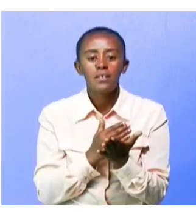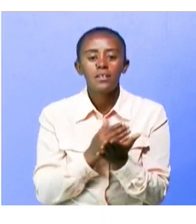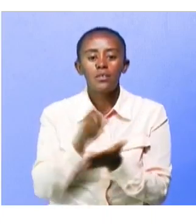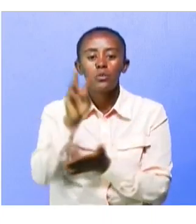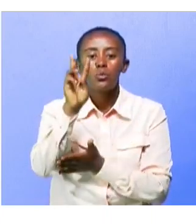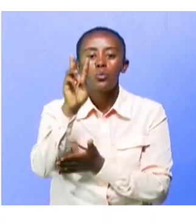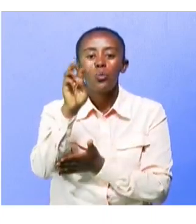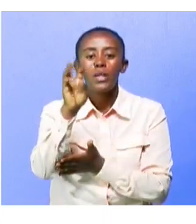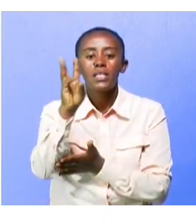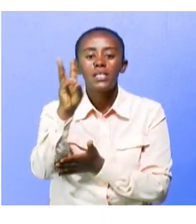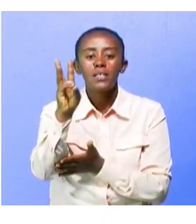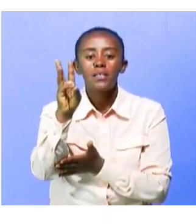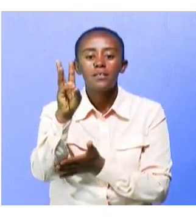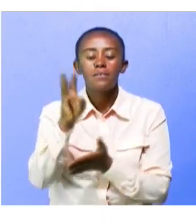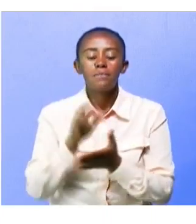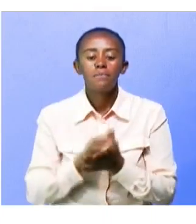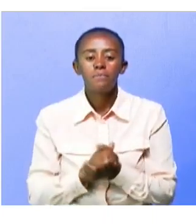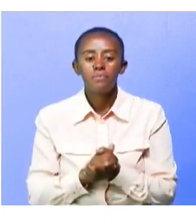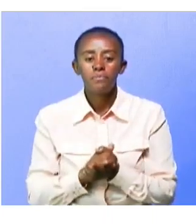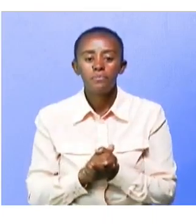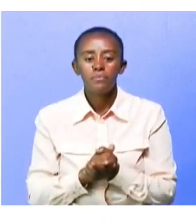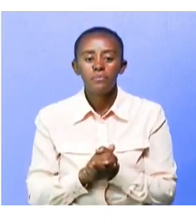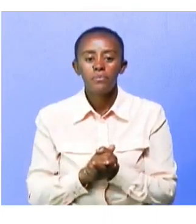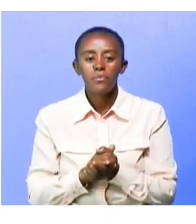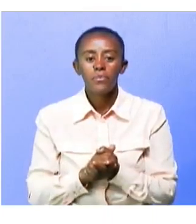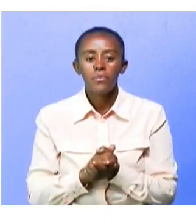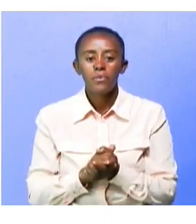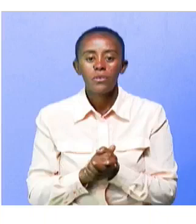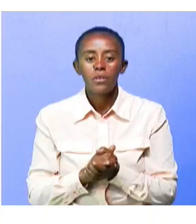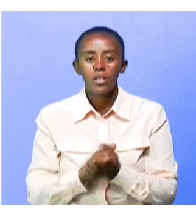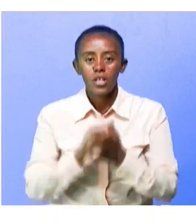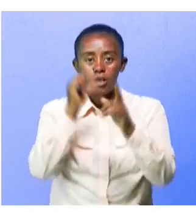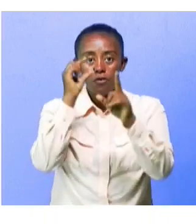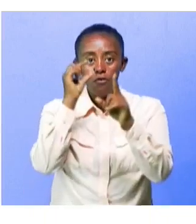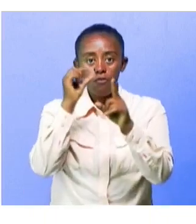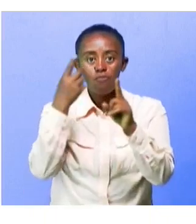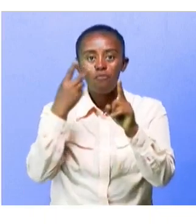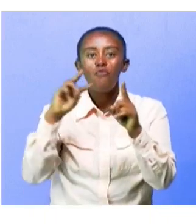26. We are going to study some vocabularies.